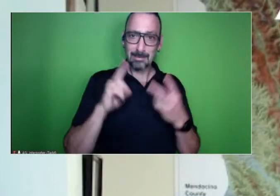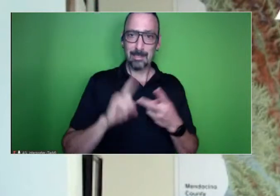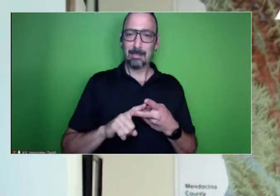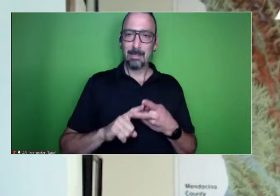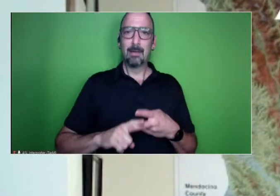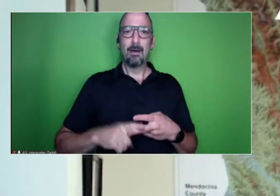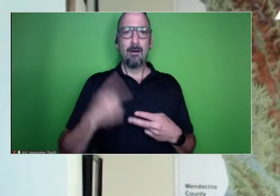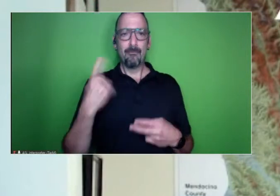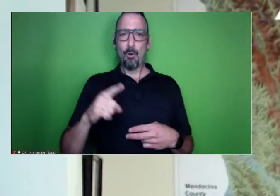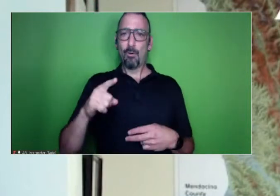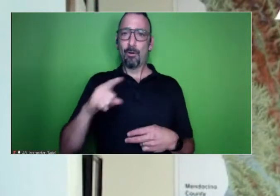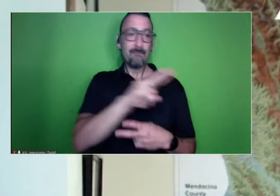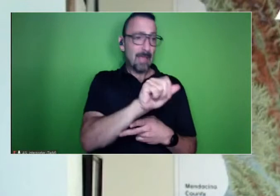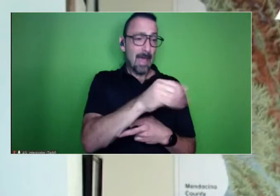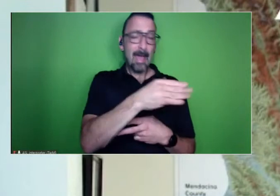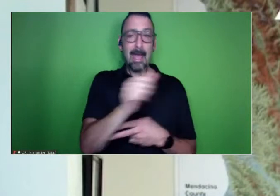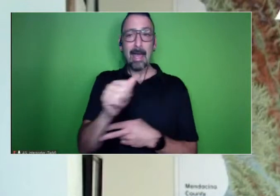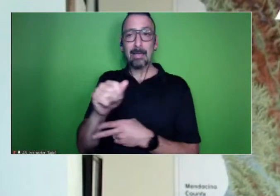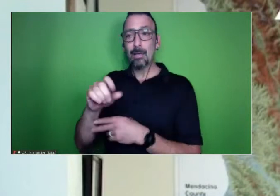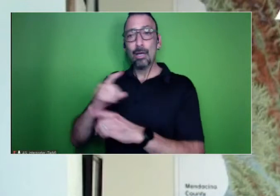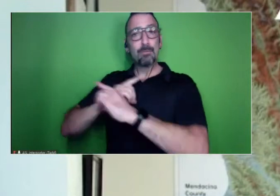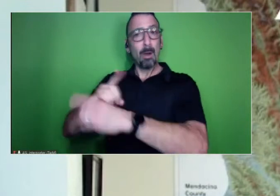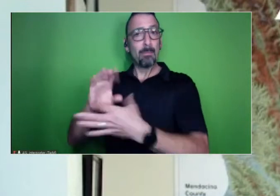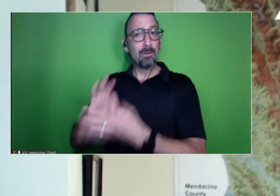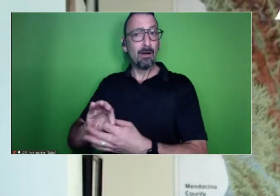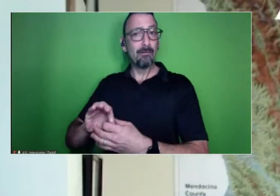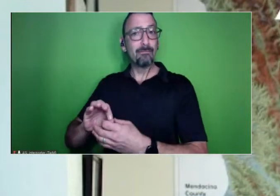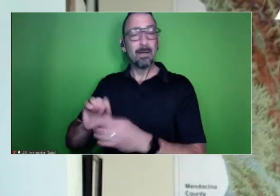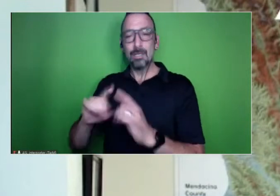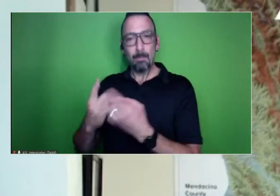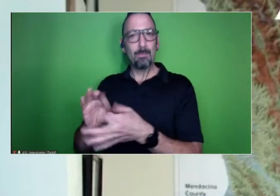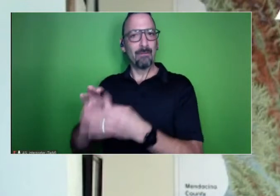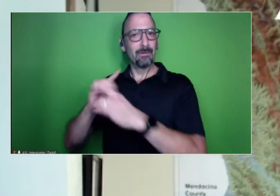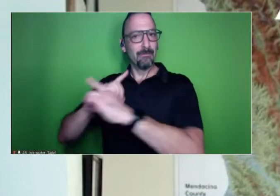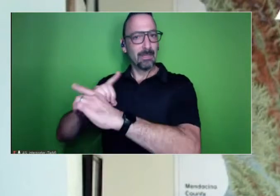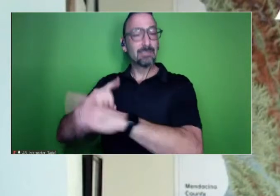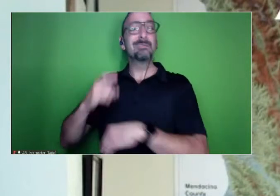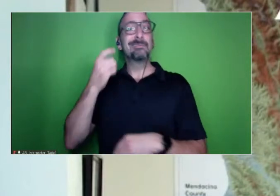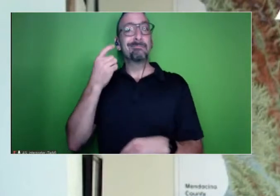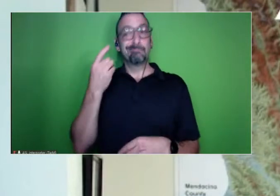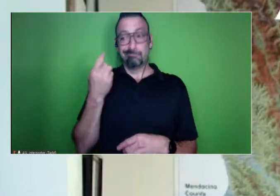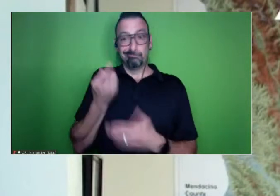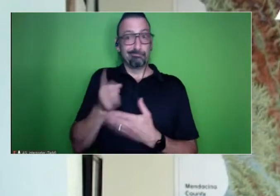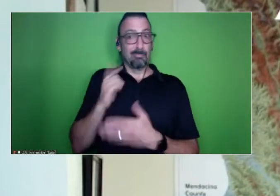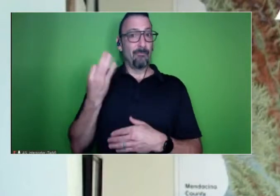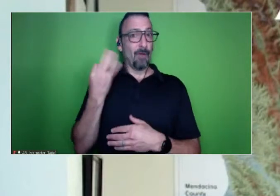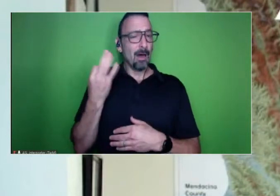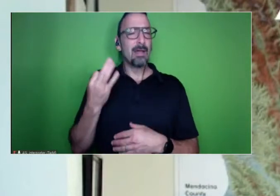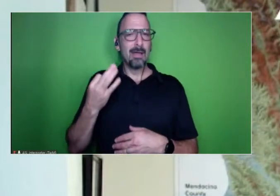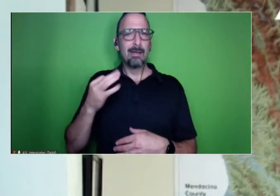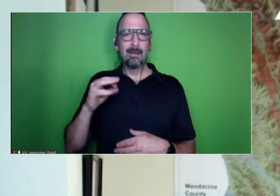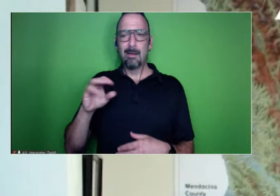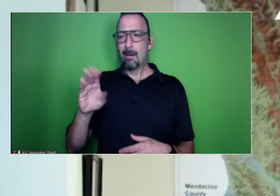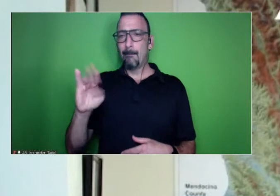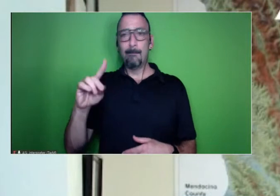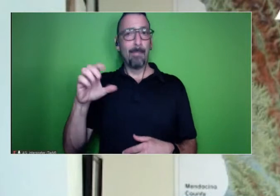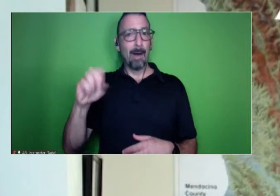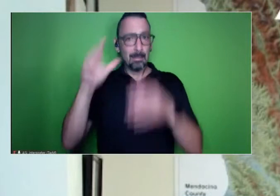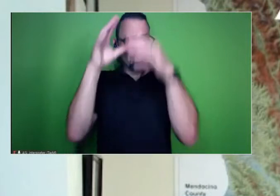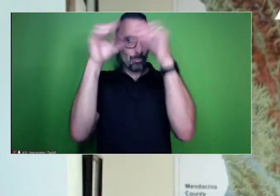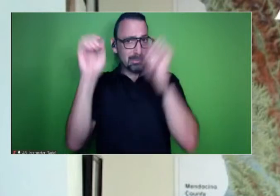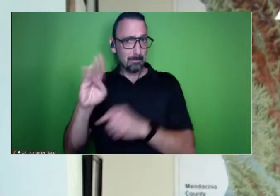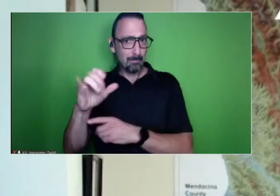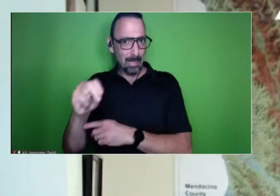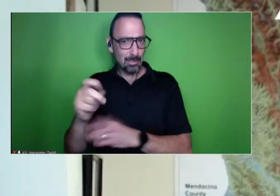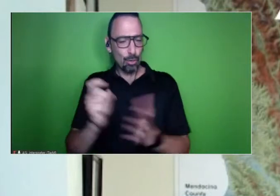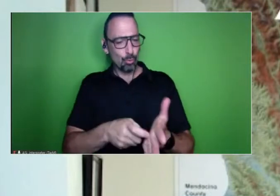of Defense in the past. And yesterday, President Biden announced the broadest mandate for vaccinations and mask wearing so far for all